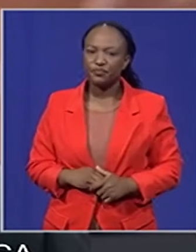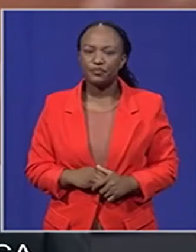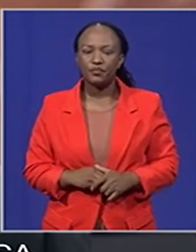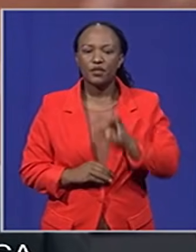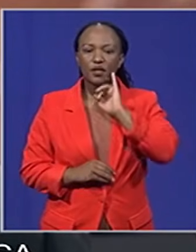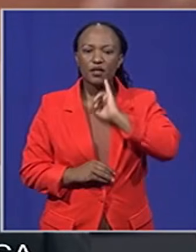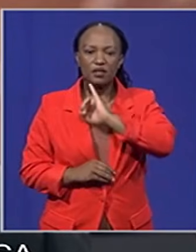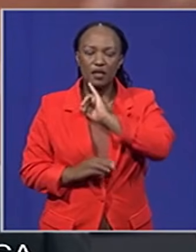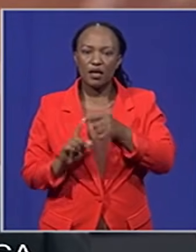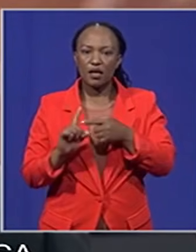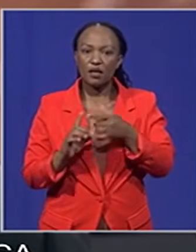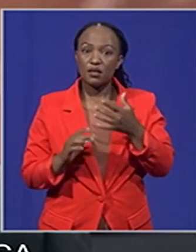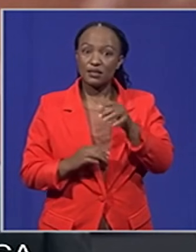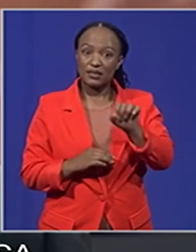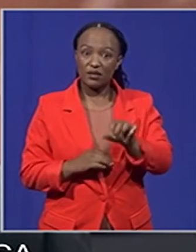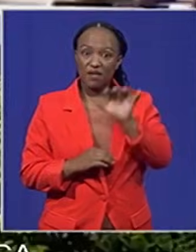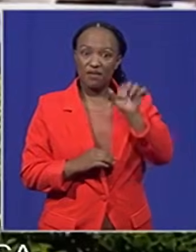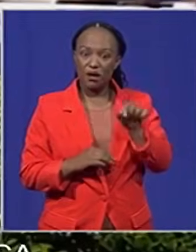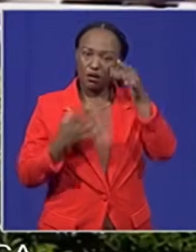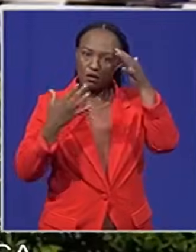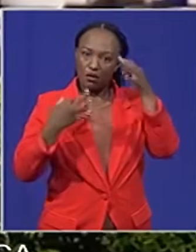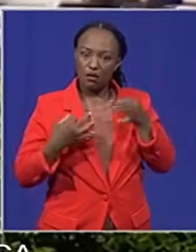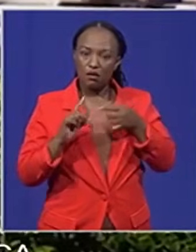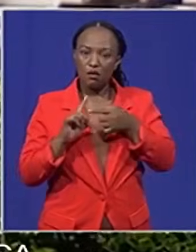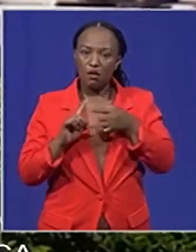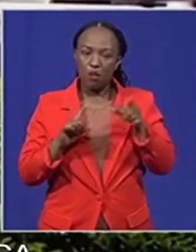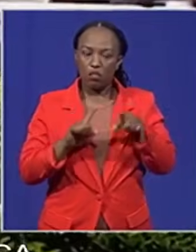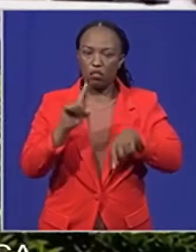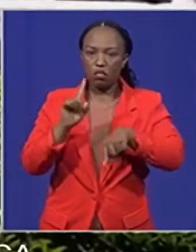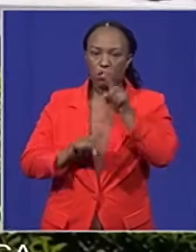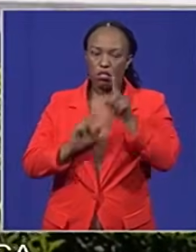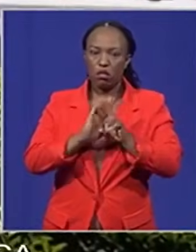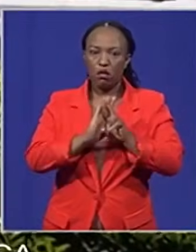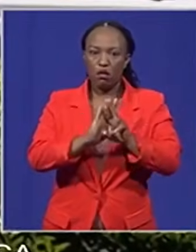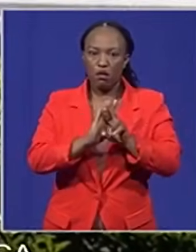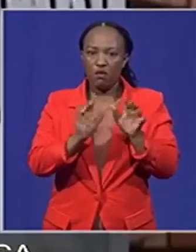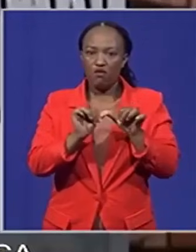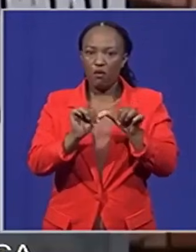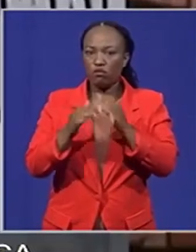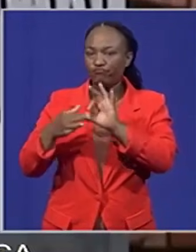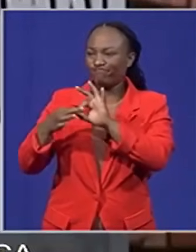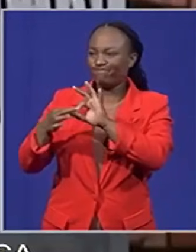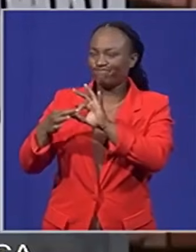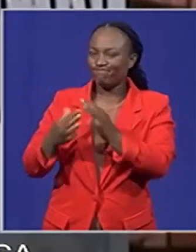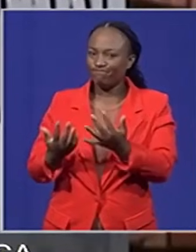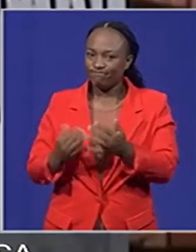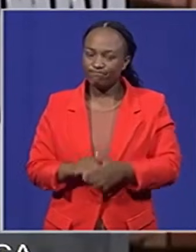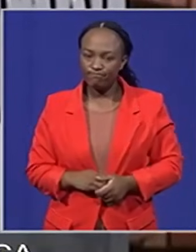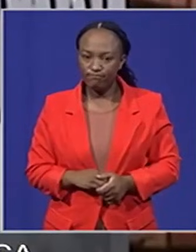Israel e tefeleditše go Afrika Borwa sephethong sa yona sa go raka kemedi ya bona go tšwetša pele merero ya botseta.